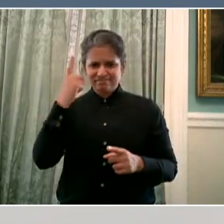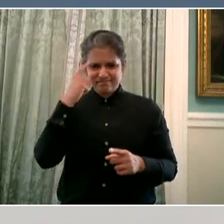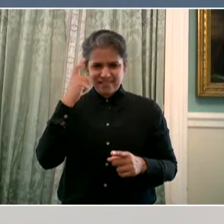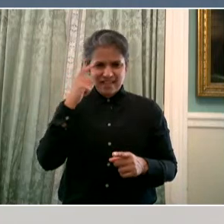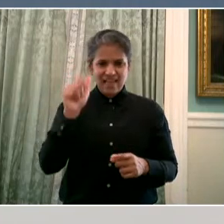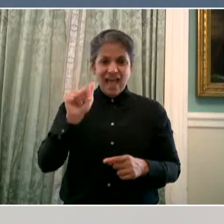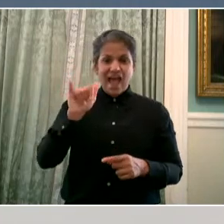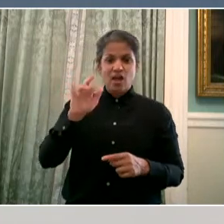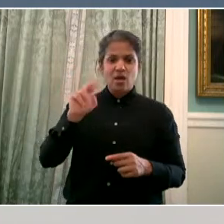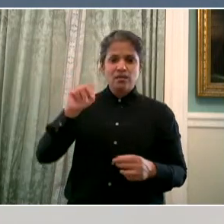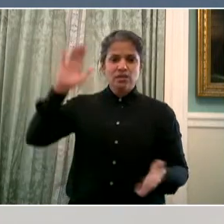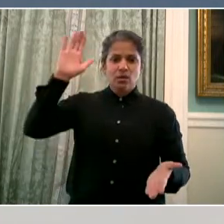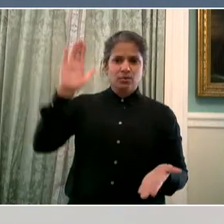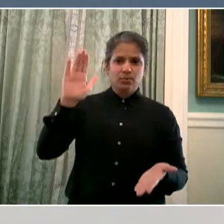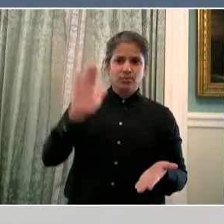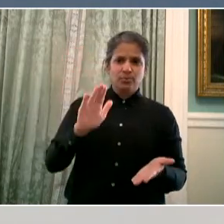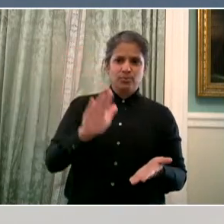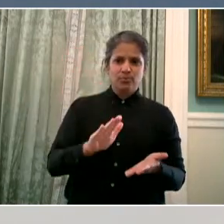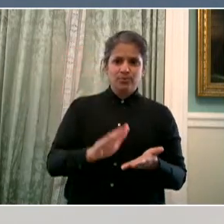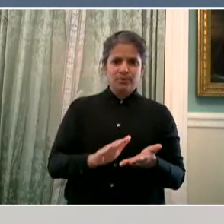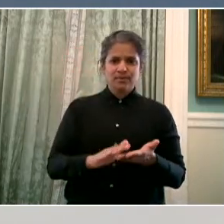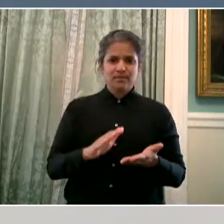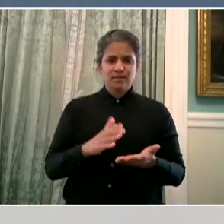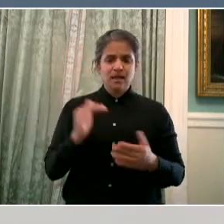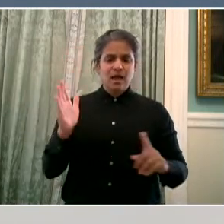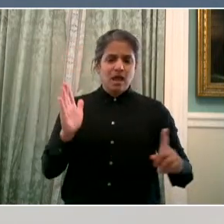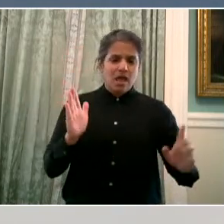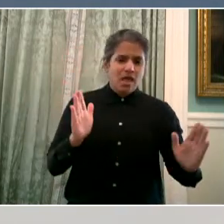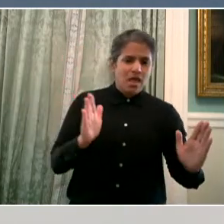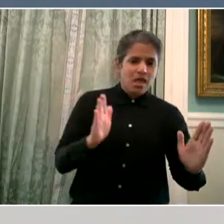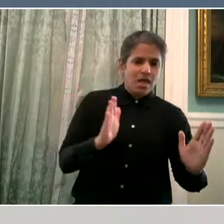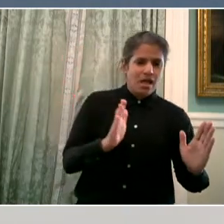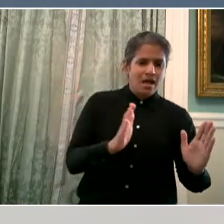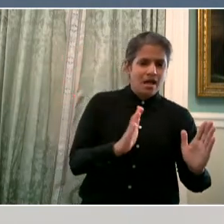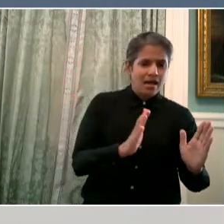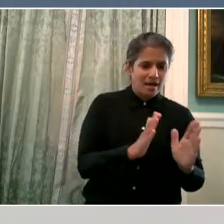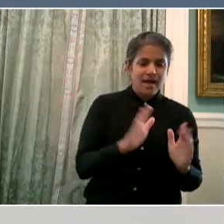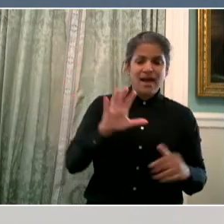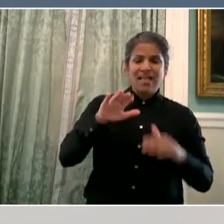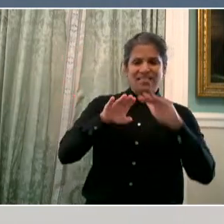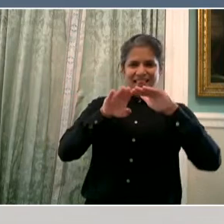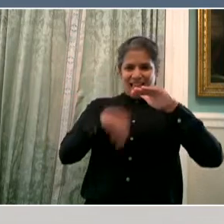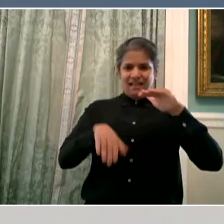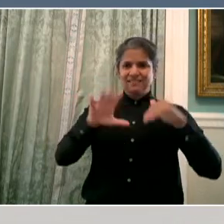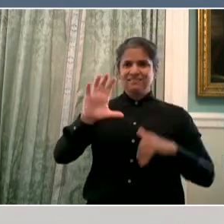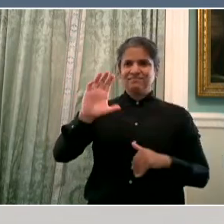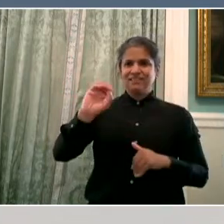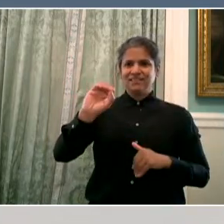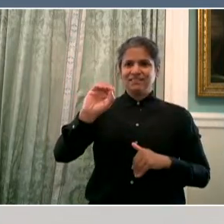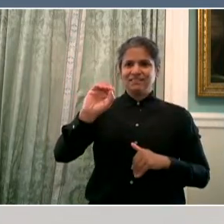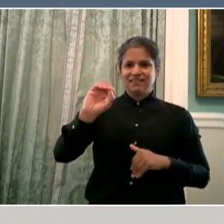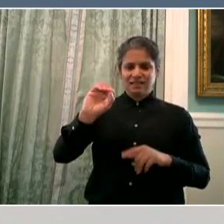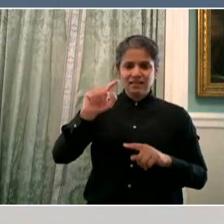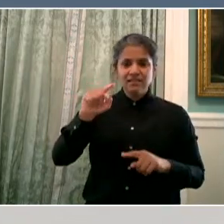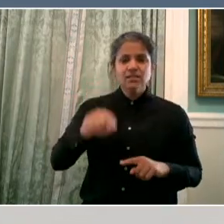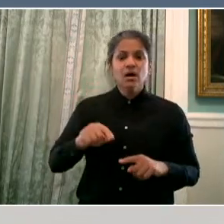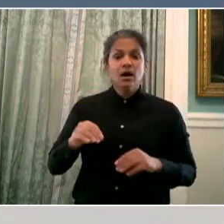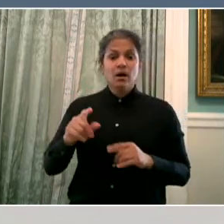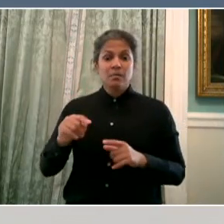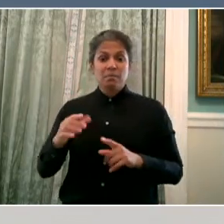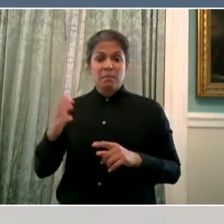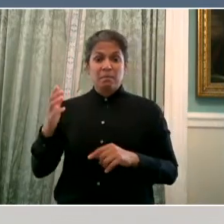not expect it to reach hazardous levels, though, again, qualifying that with what Commissioner Iscol said, it's hard to predict what winds will